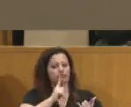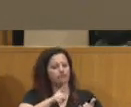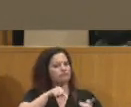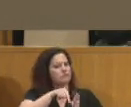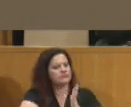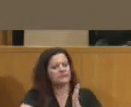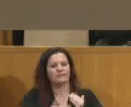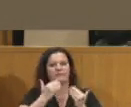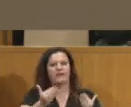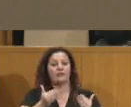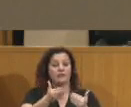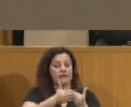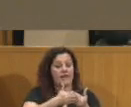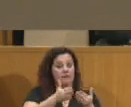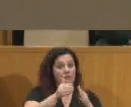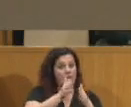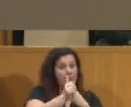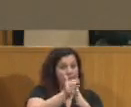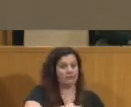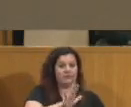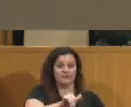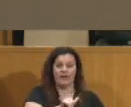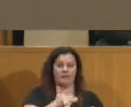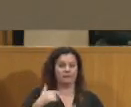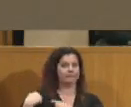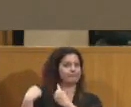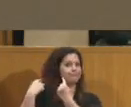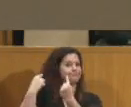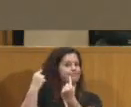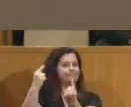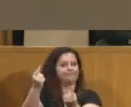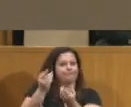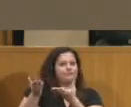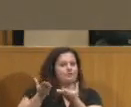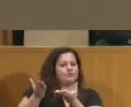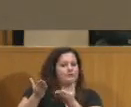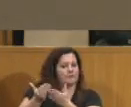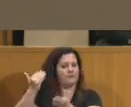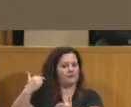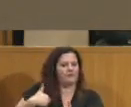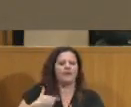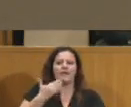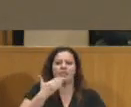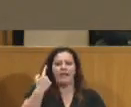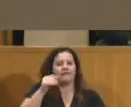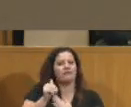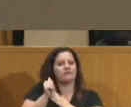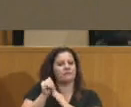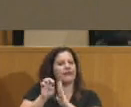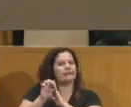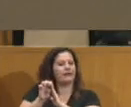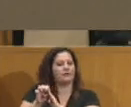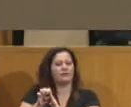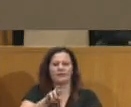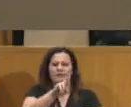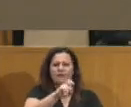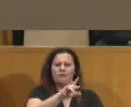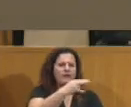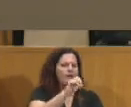given me the honor and the privilege to serve you as your representative. And in return, I will give you my absolute focus and